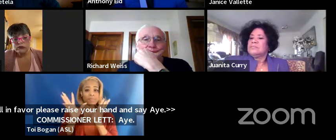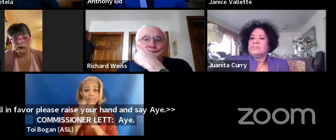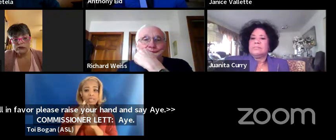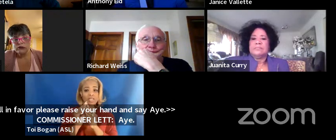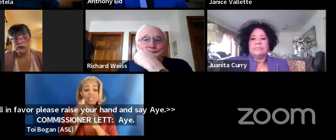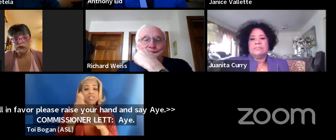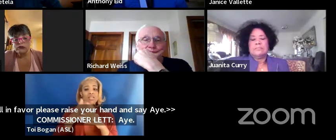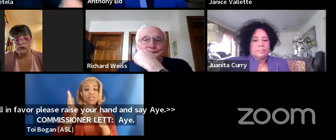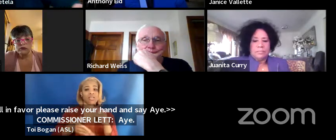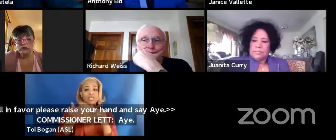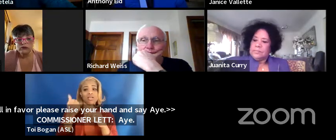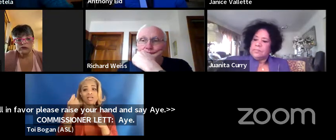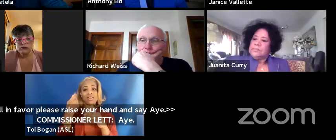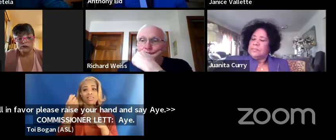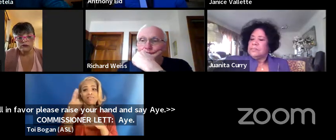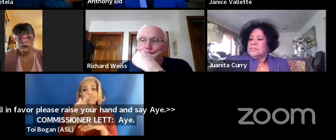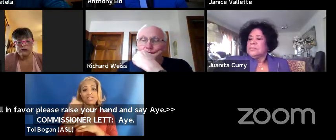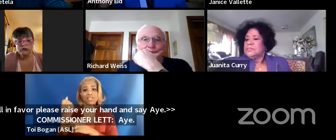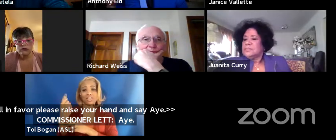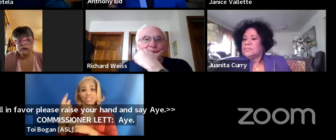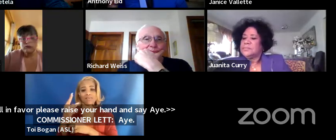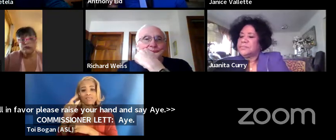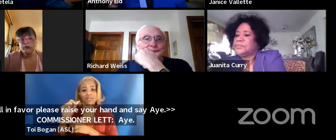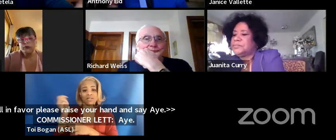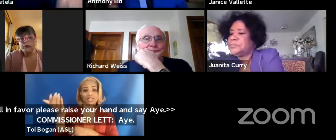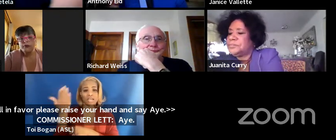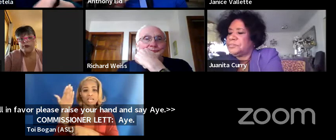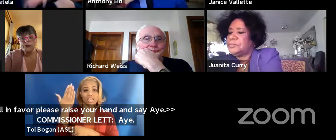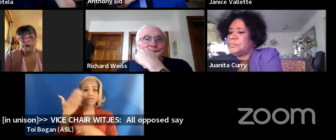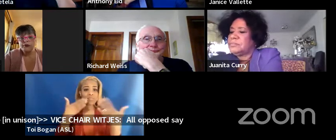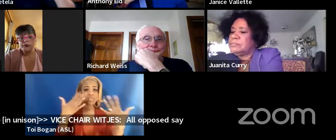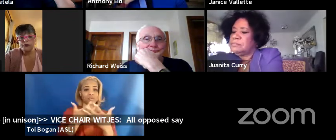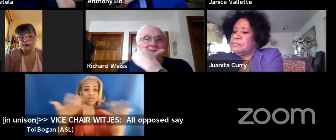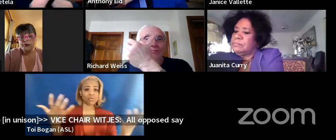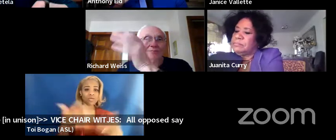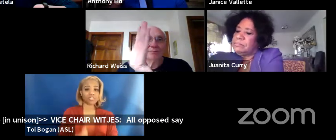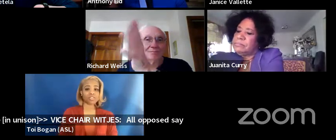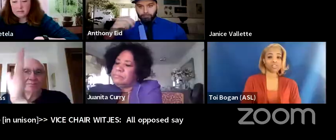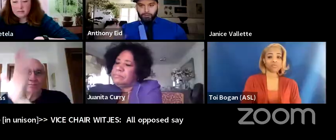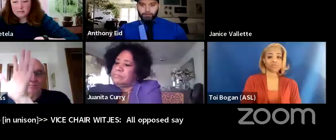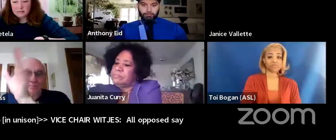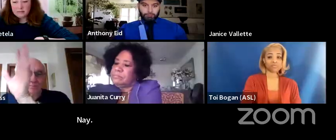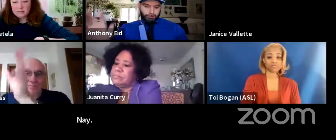adjourned at 11:11 a.m. Thank you very much. Thank you.